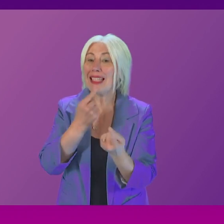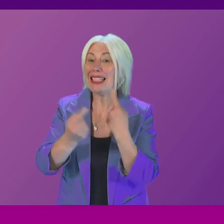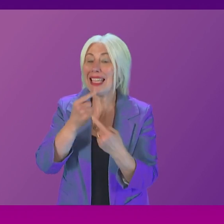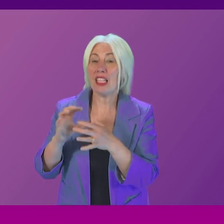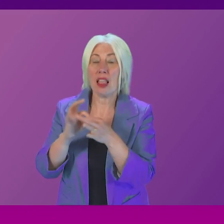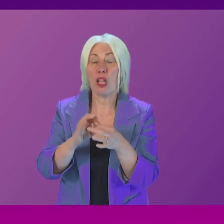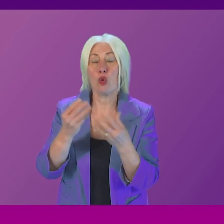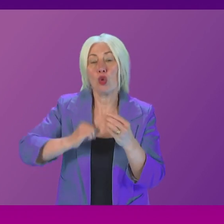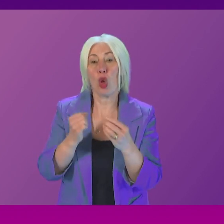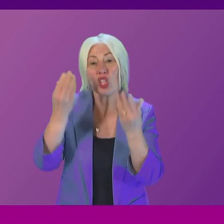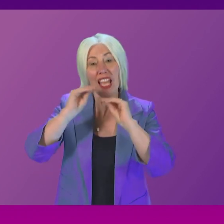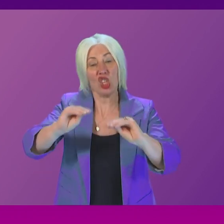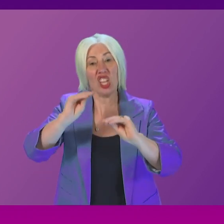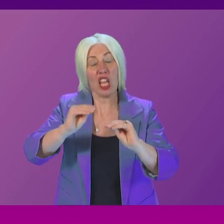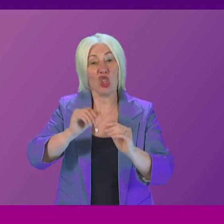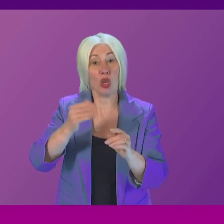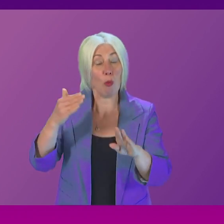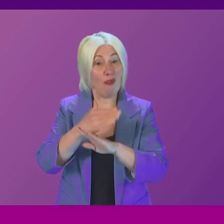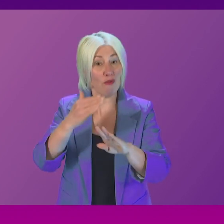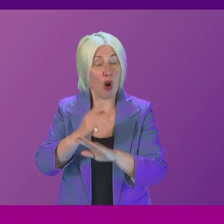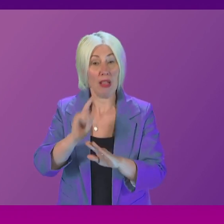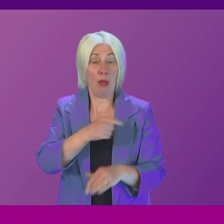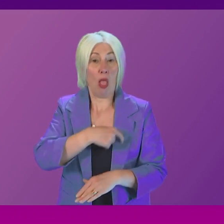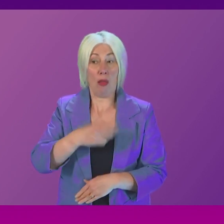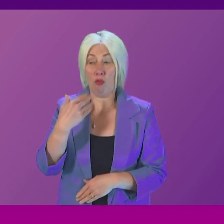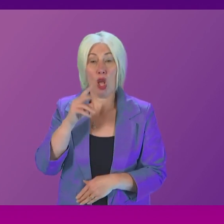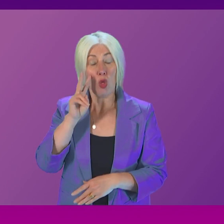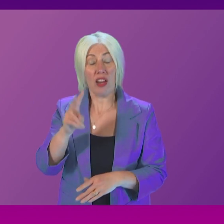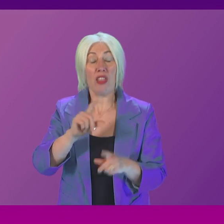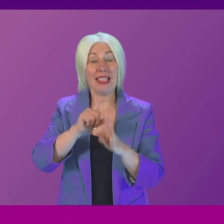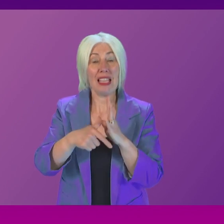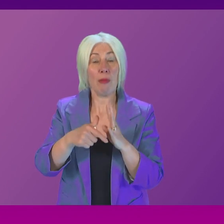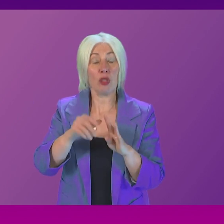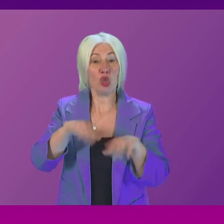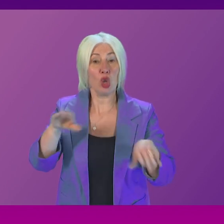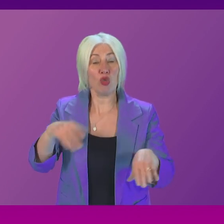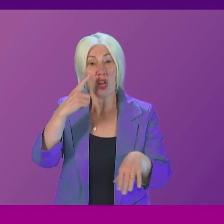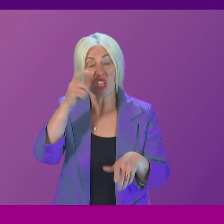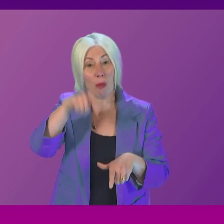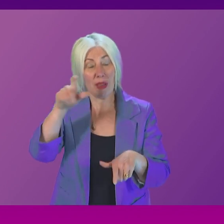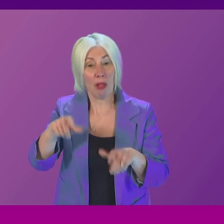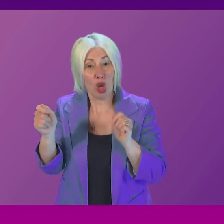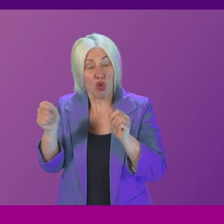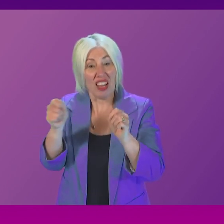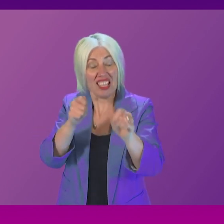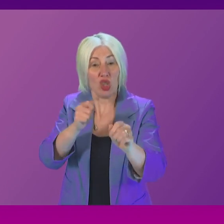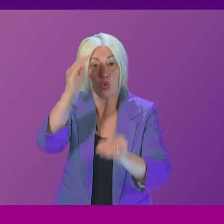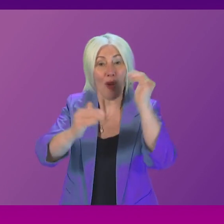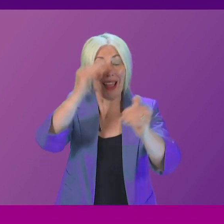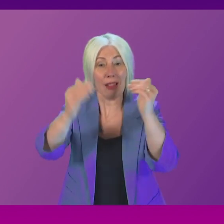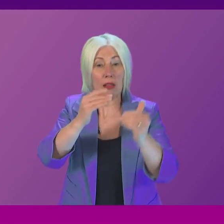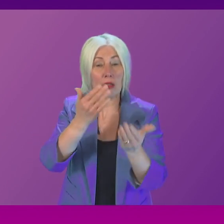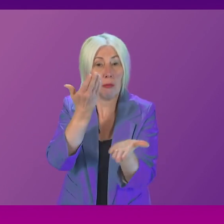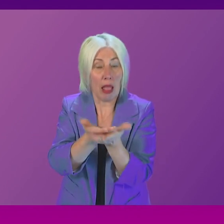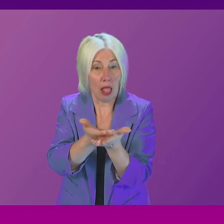education performance. However, the committee's recent work on the Disabled Children, Young People Transitions to Adulthood Scotland Bill